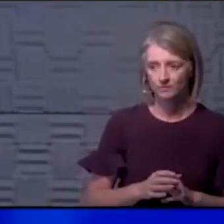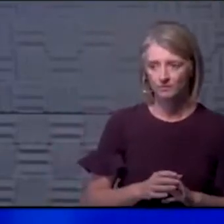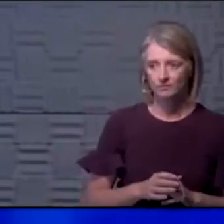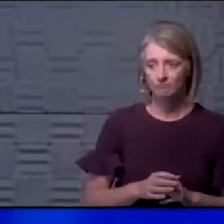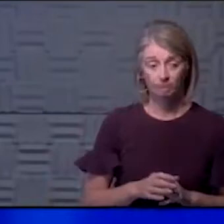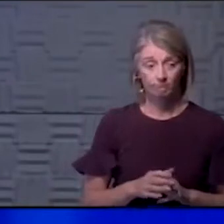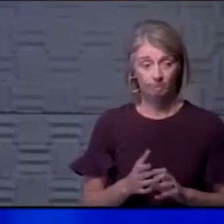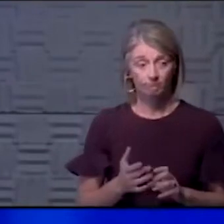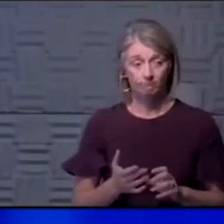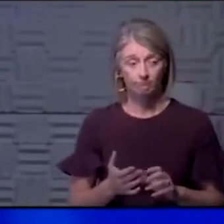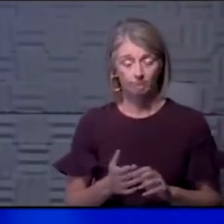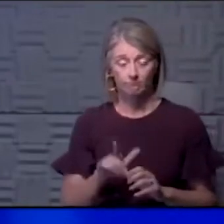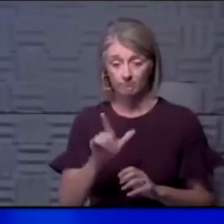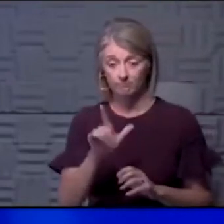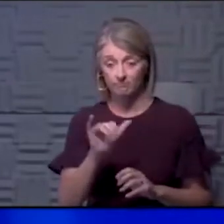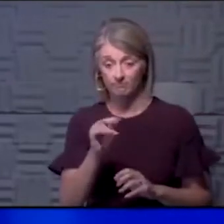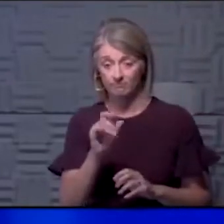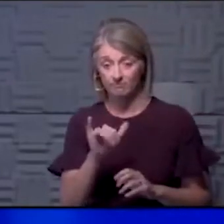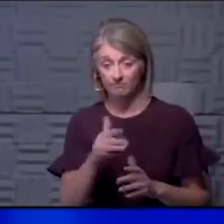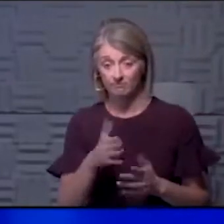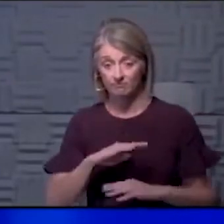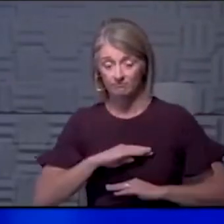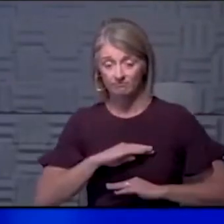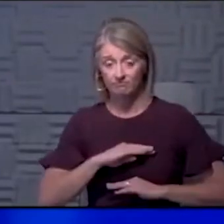that answer your question, Lindsay?